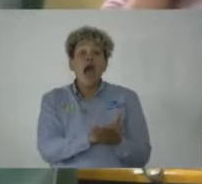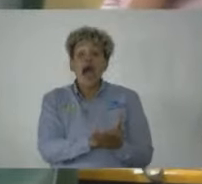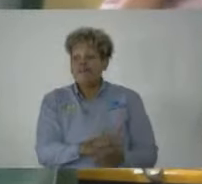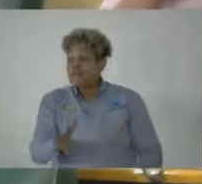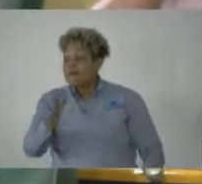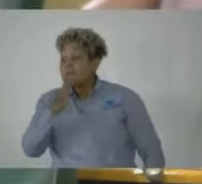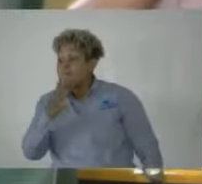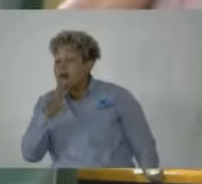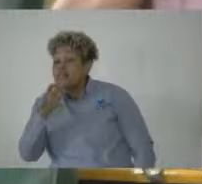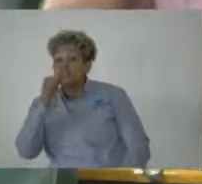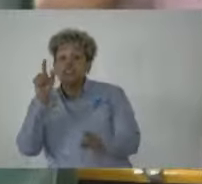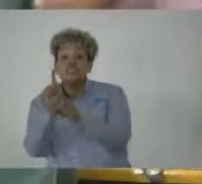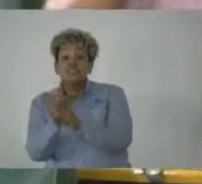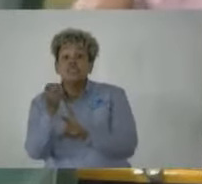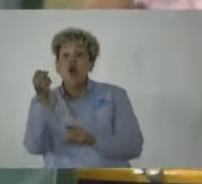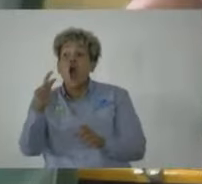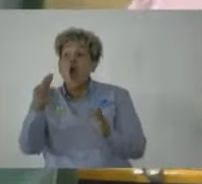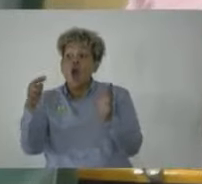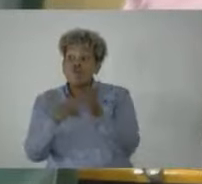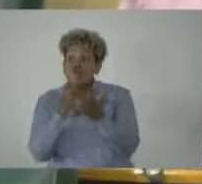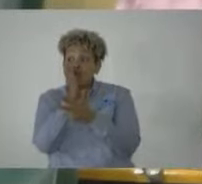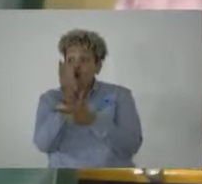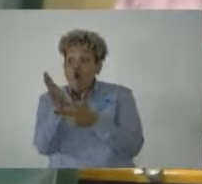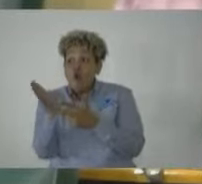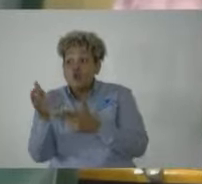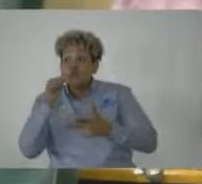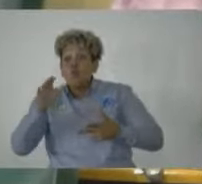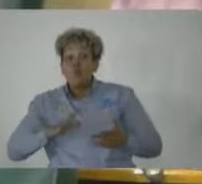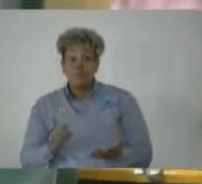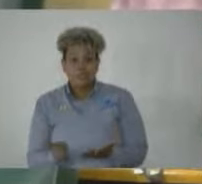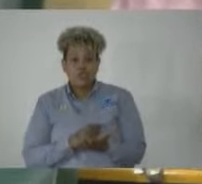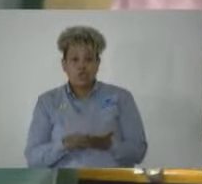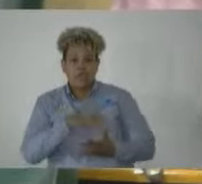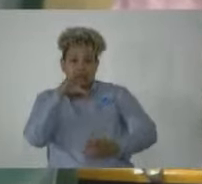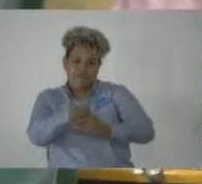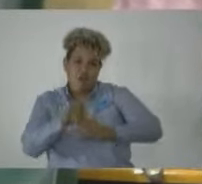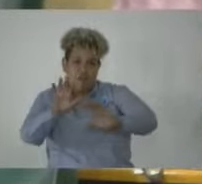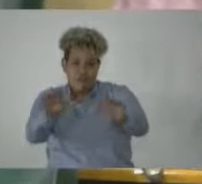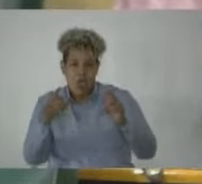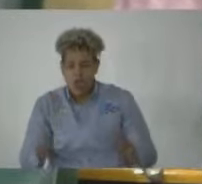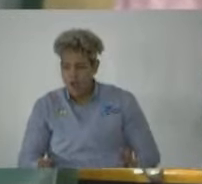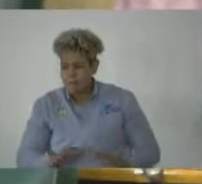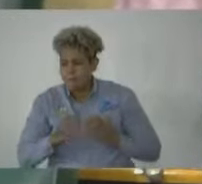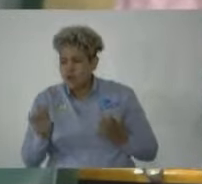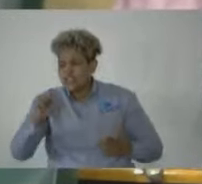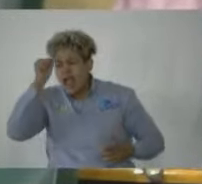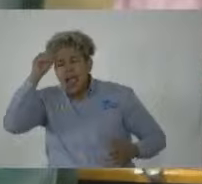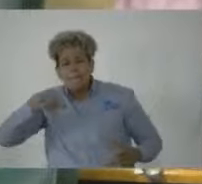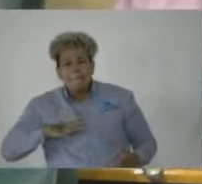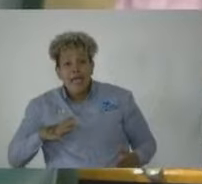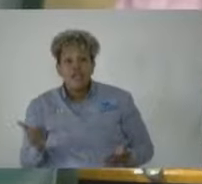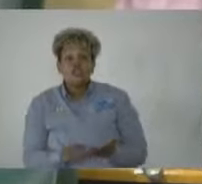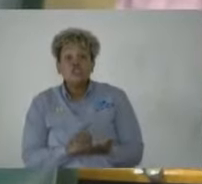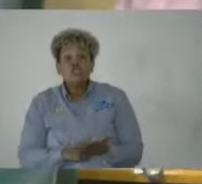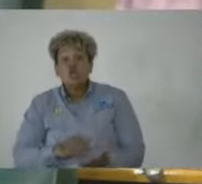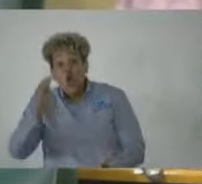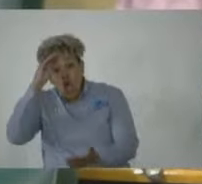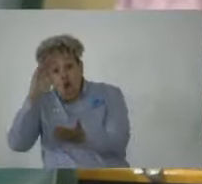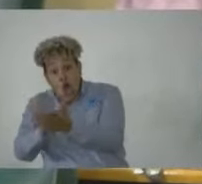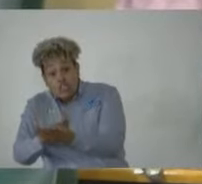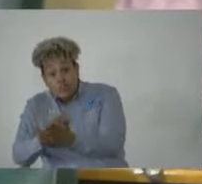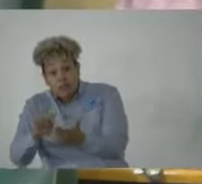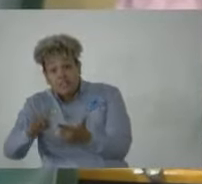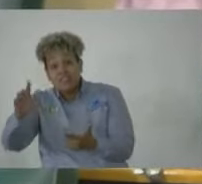mother, sister are roles that women sometimes play, much like men are sometimes